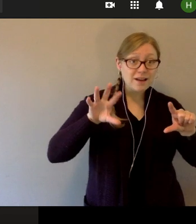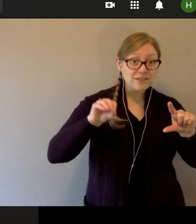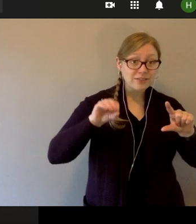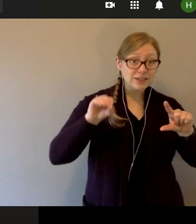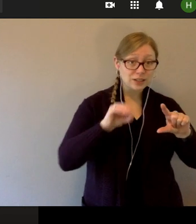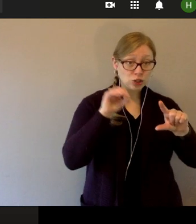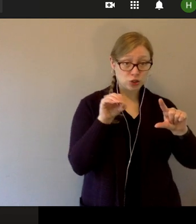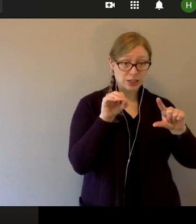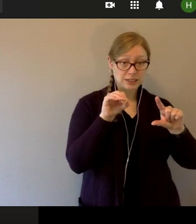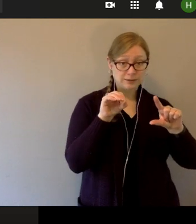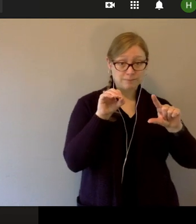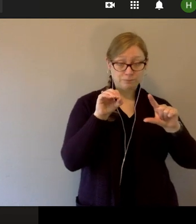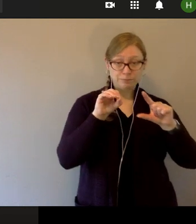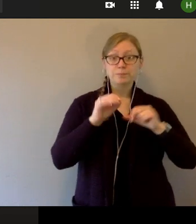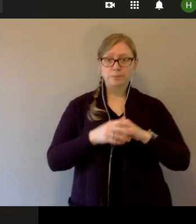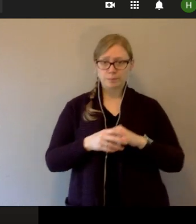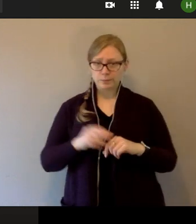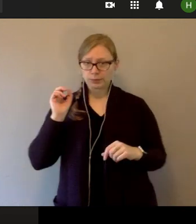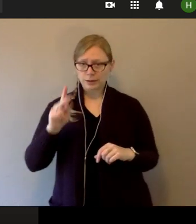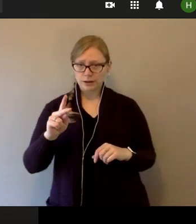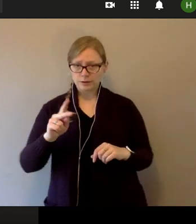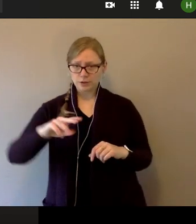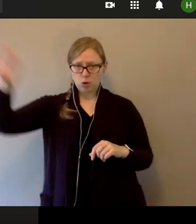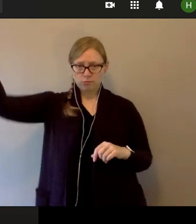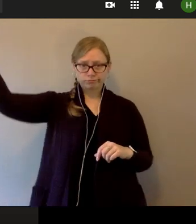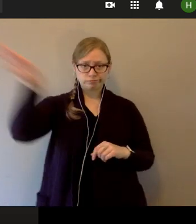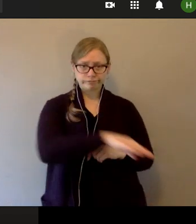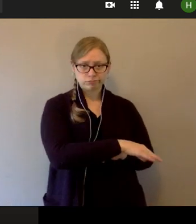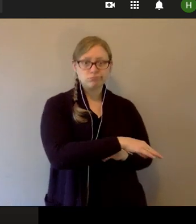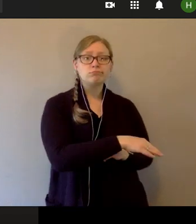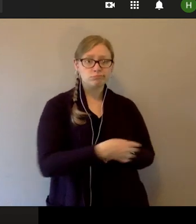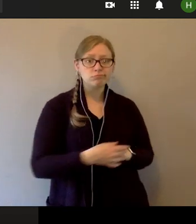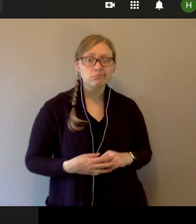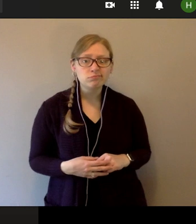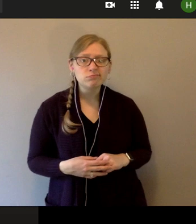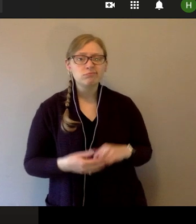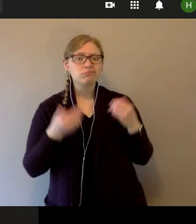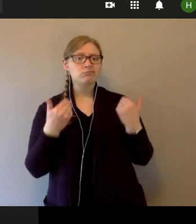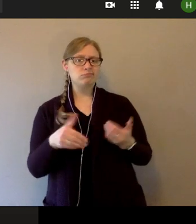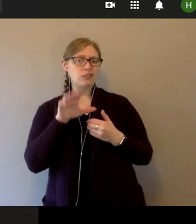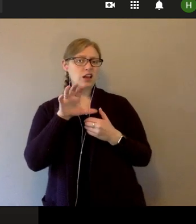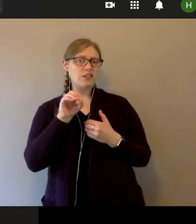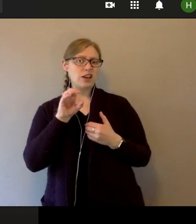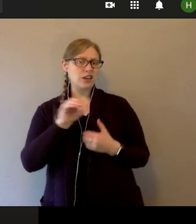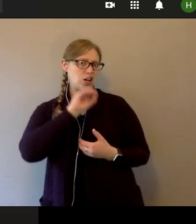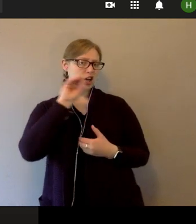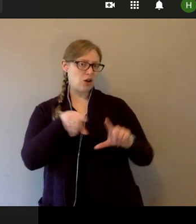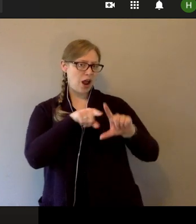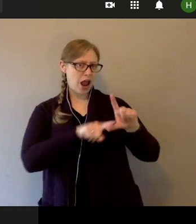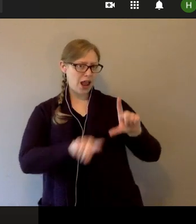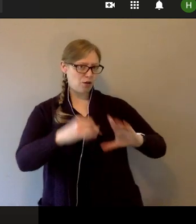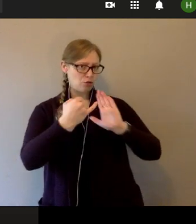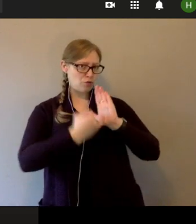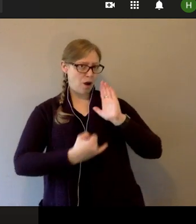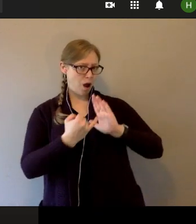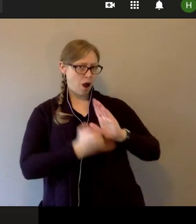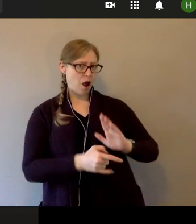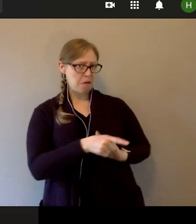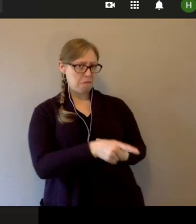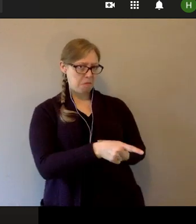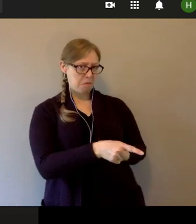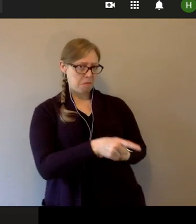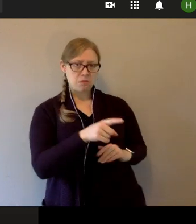at a 50-degree angle. So somewhere here we have a 50-degree angle here. So this